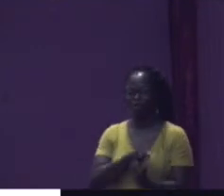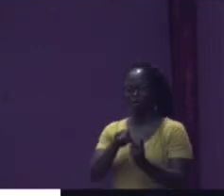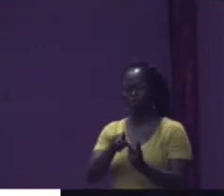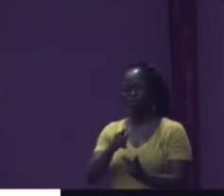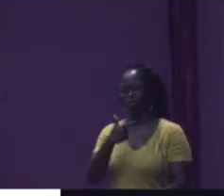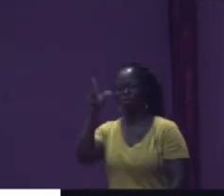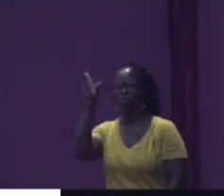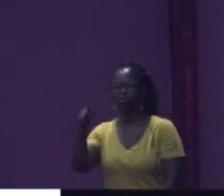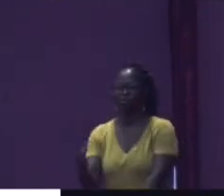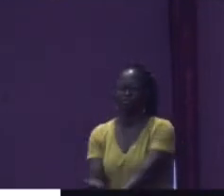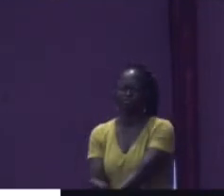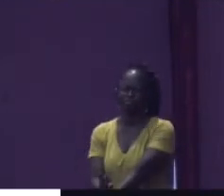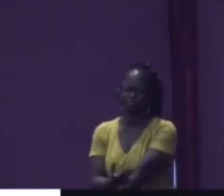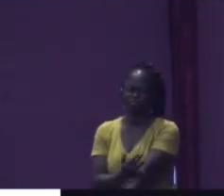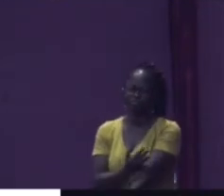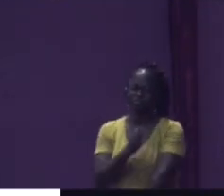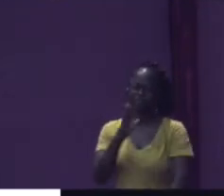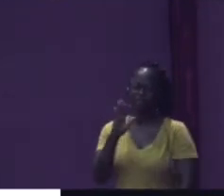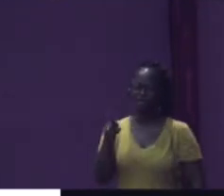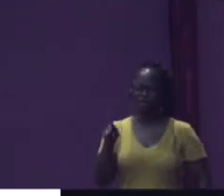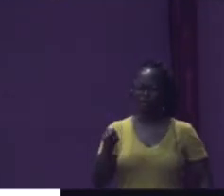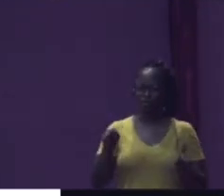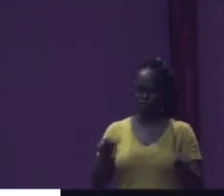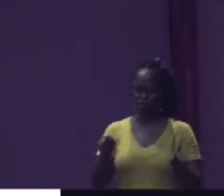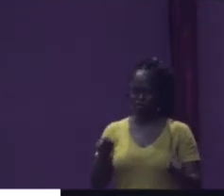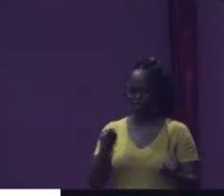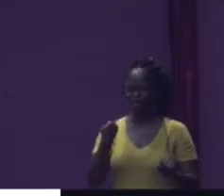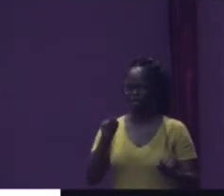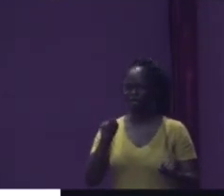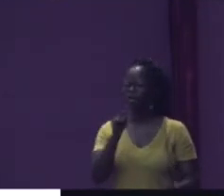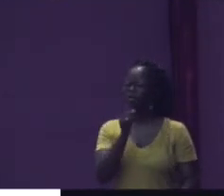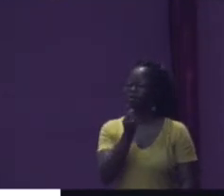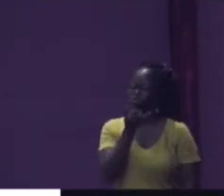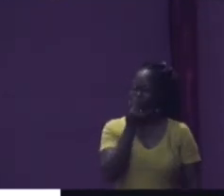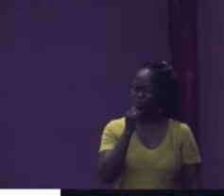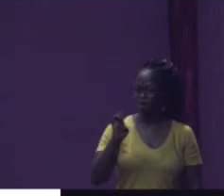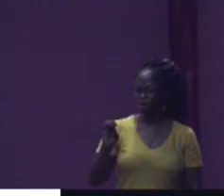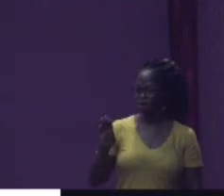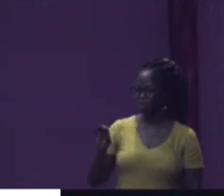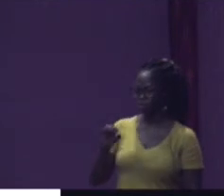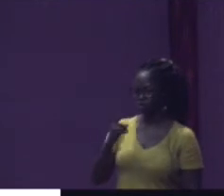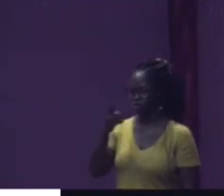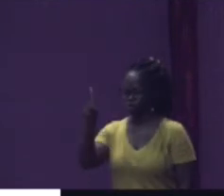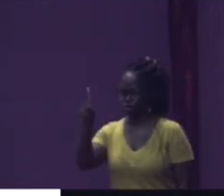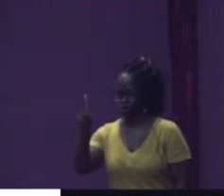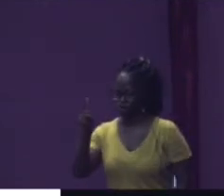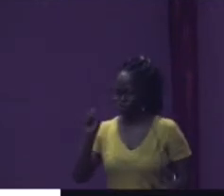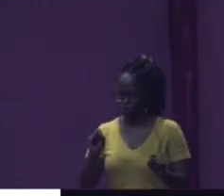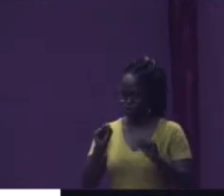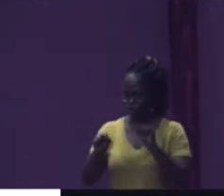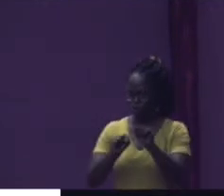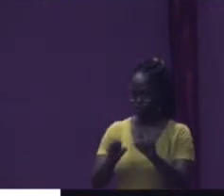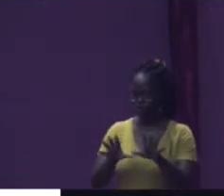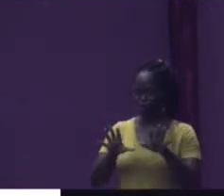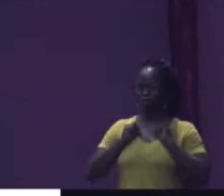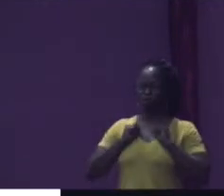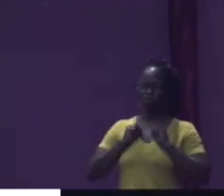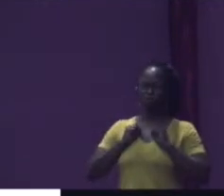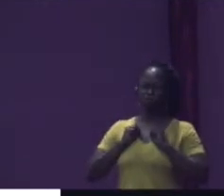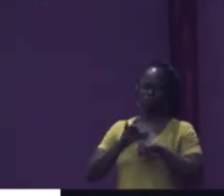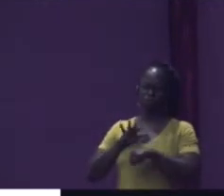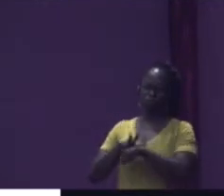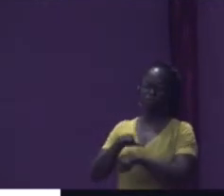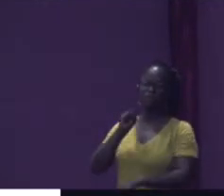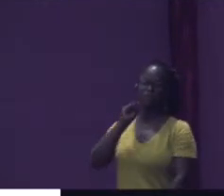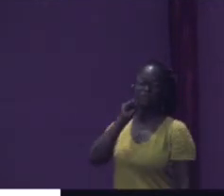Strong emotions can cause illness. So that If a woman is frightened during pregnancy,